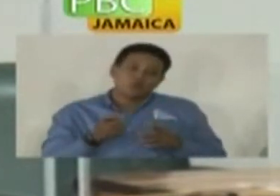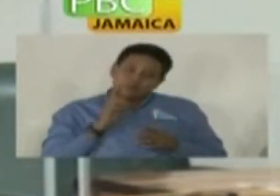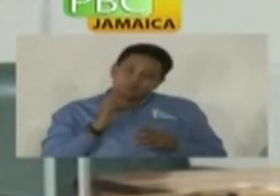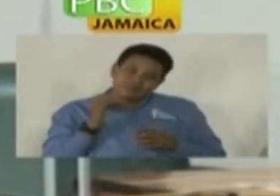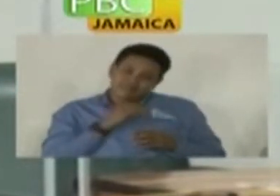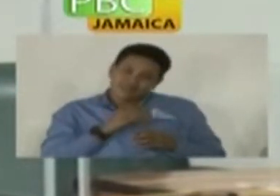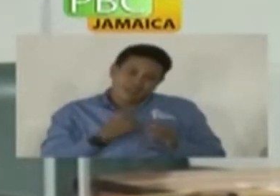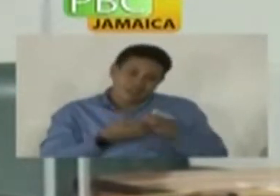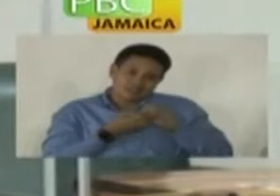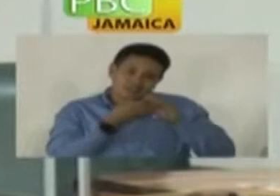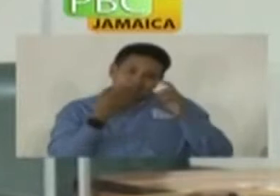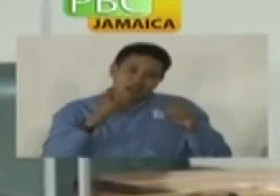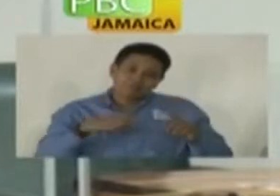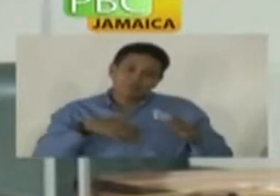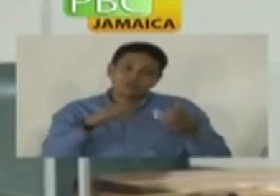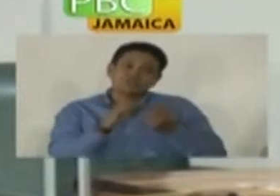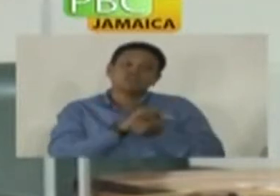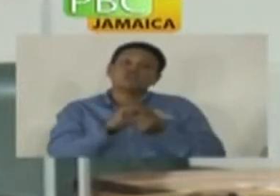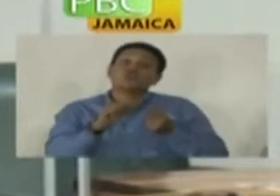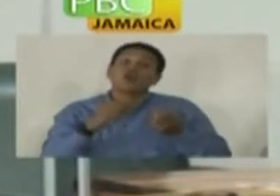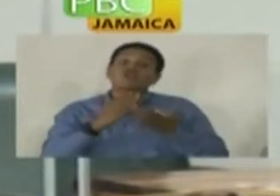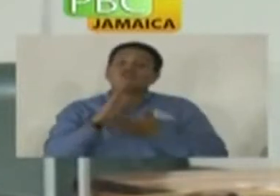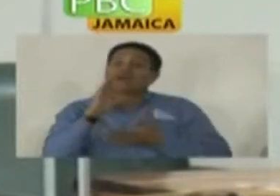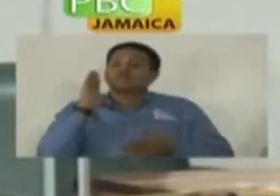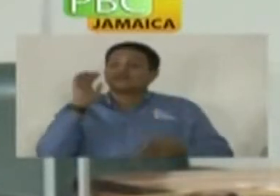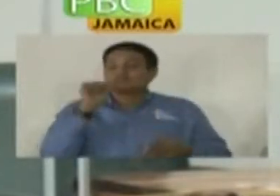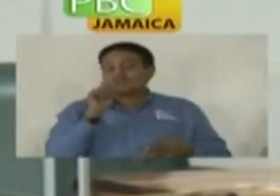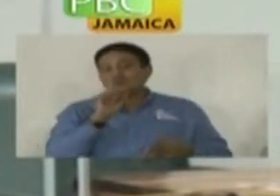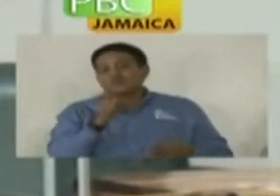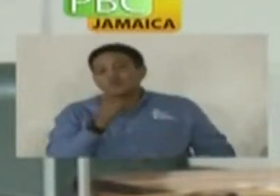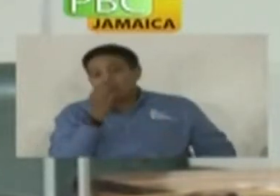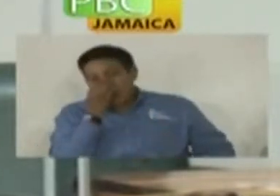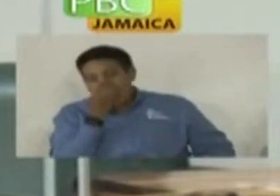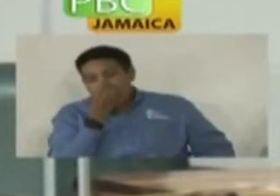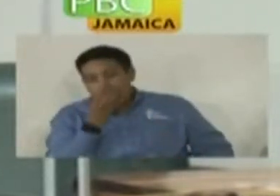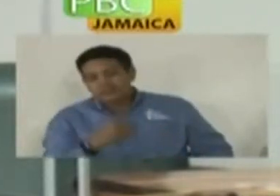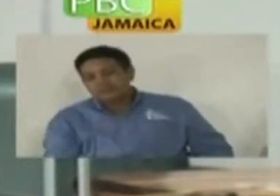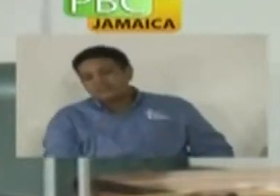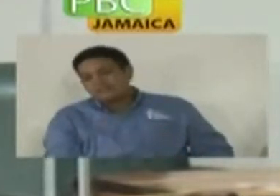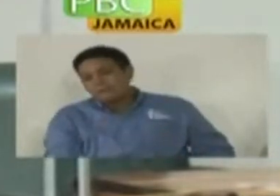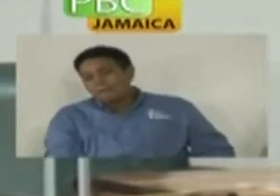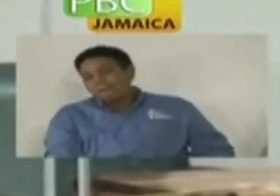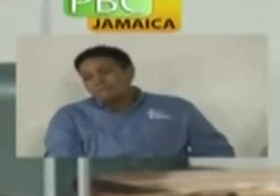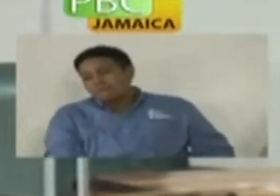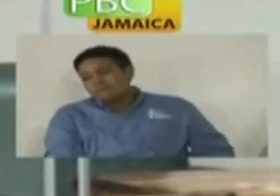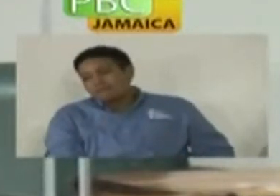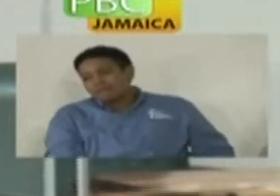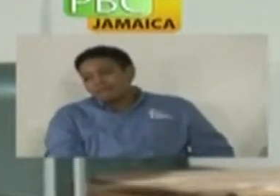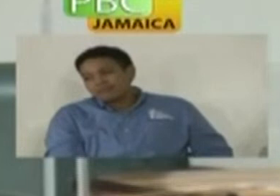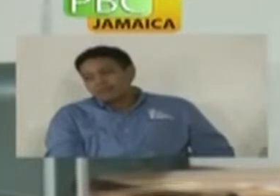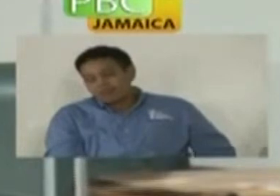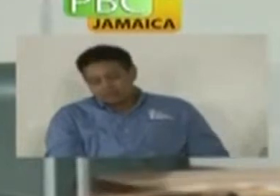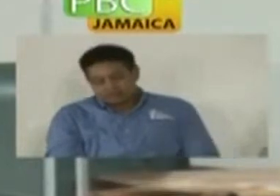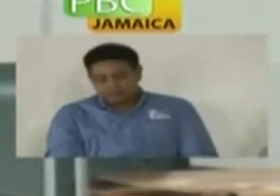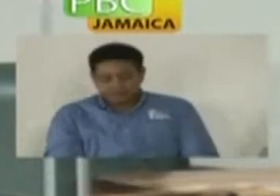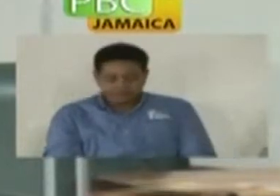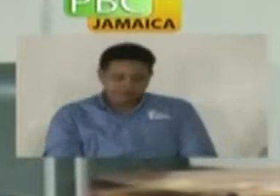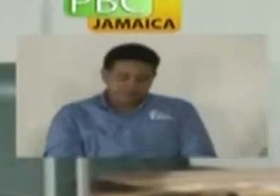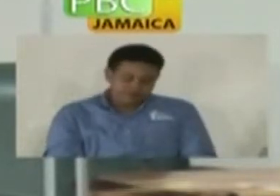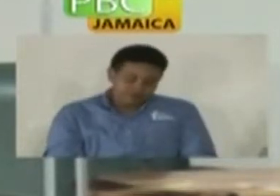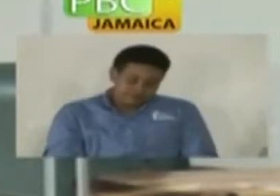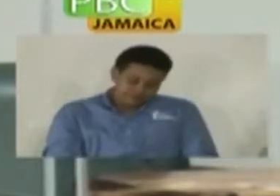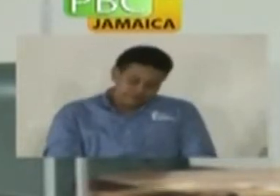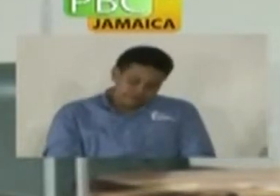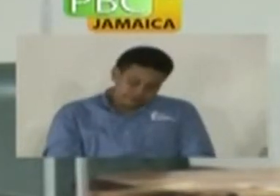That we are trampling rights would be unmeritorious. And so that the question then has to